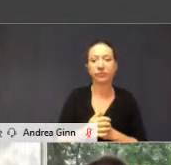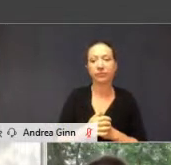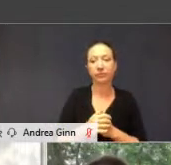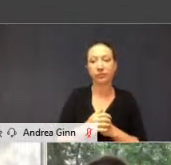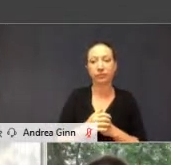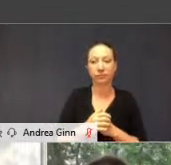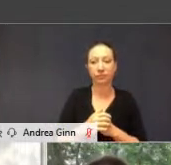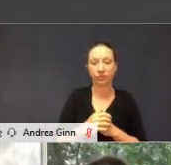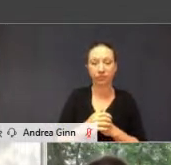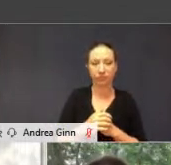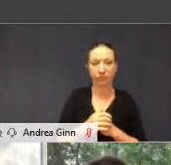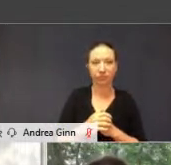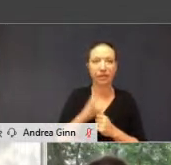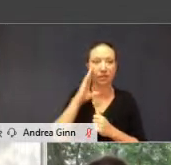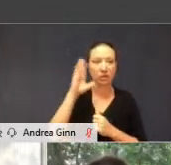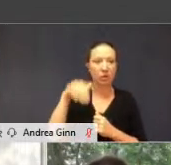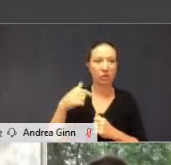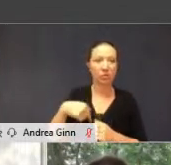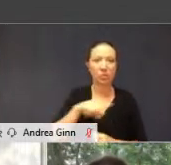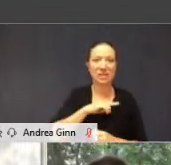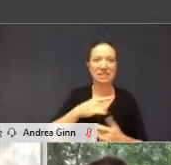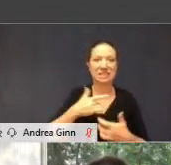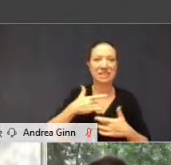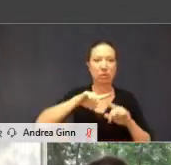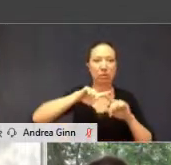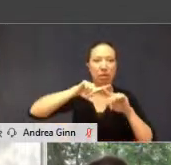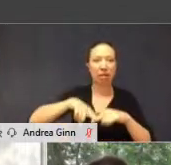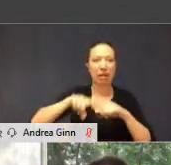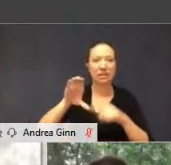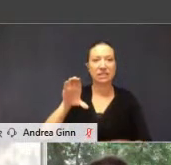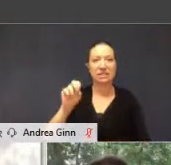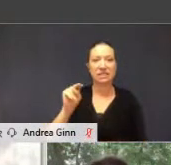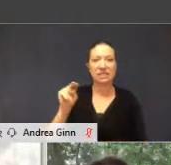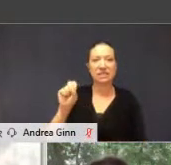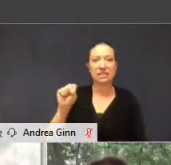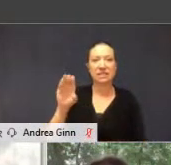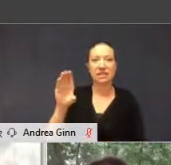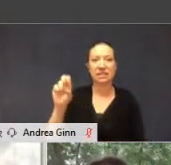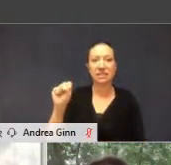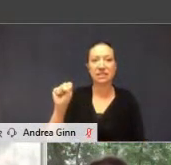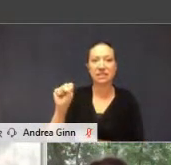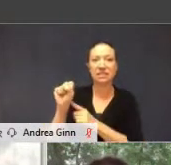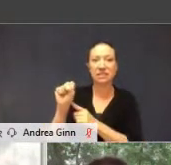we rely heavily on census data, which we know is not always the